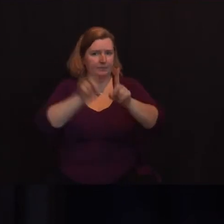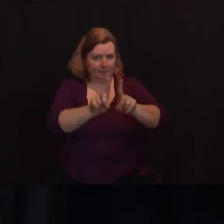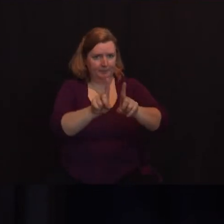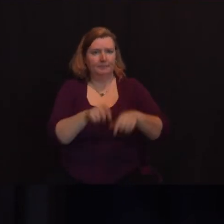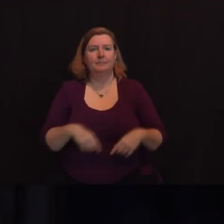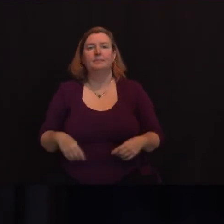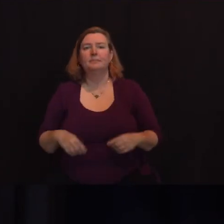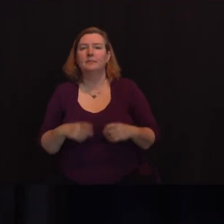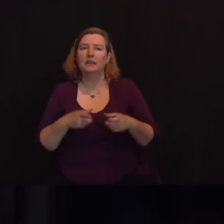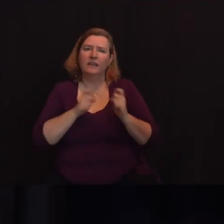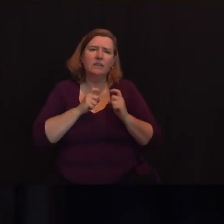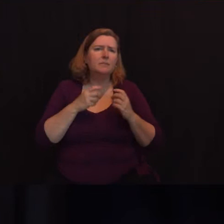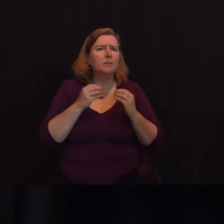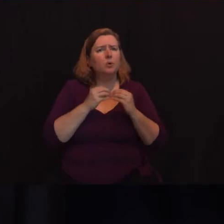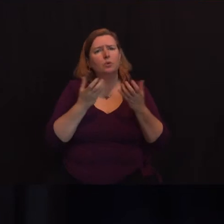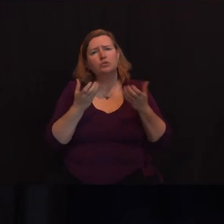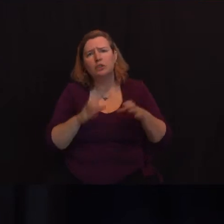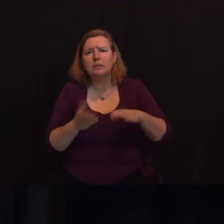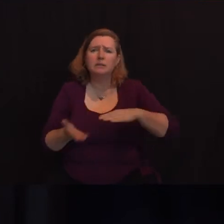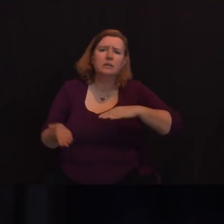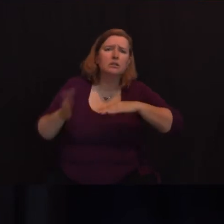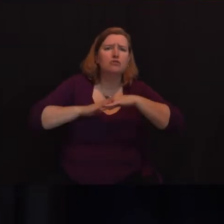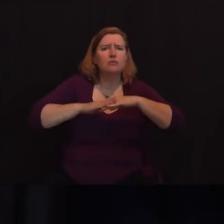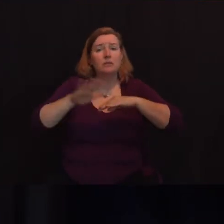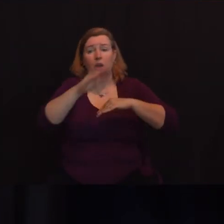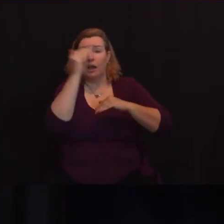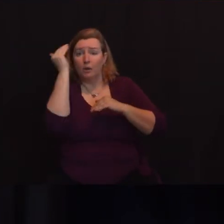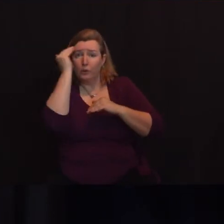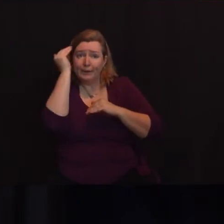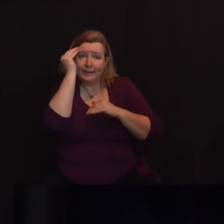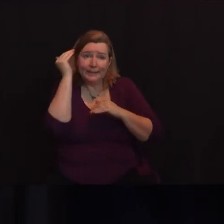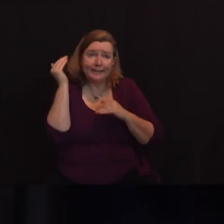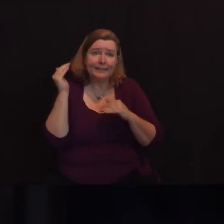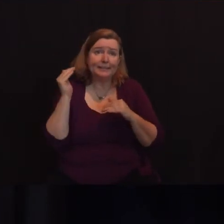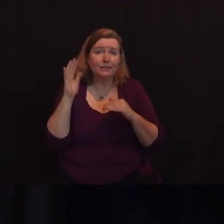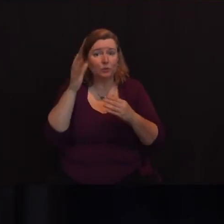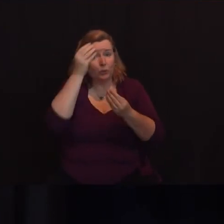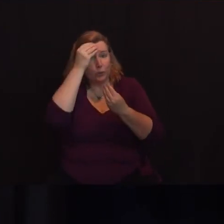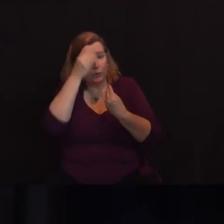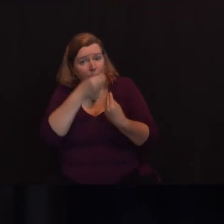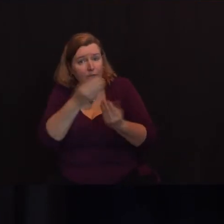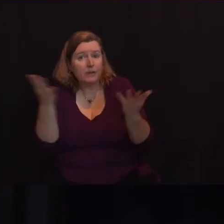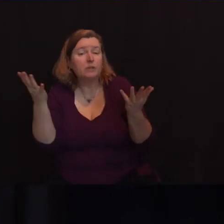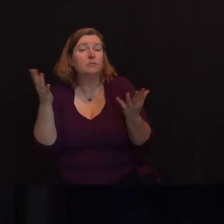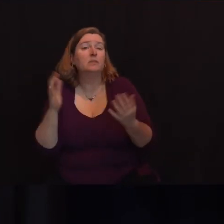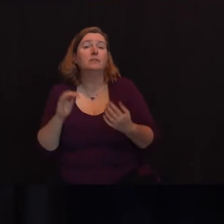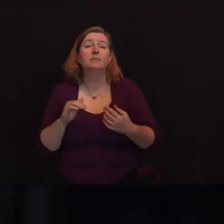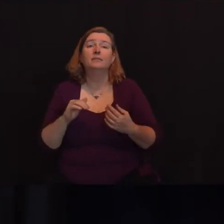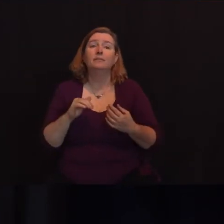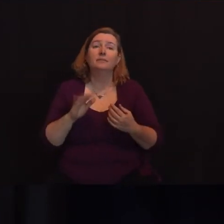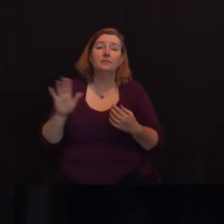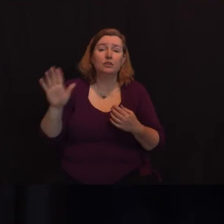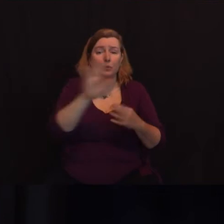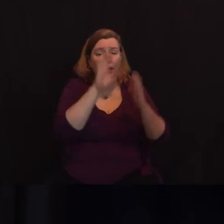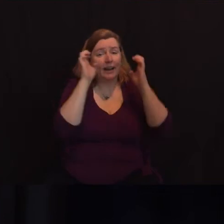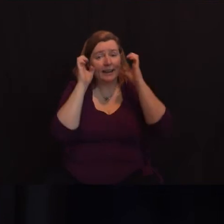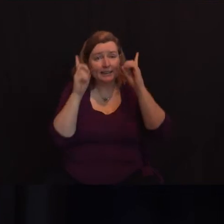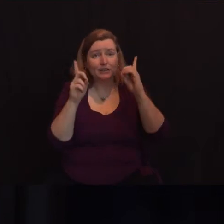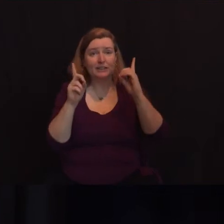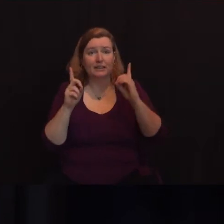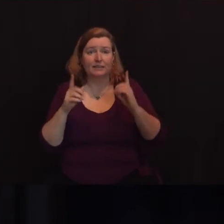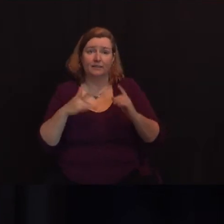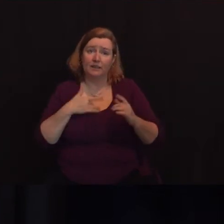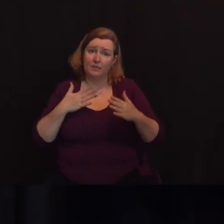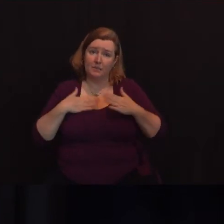opportunity to increase awareness, information, and education, and I feel that it's one of my most important